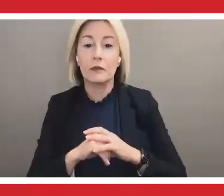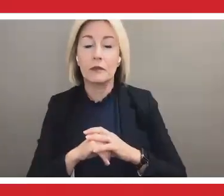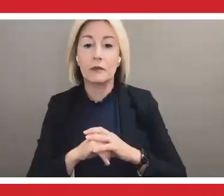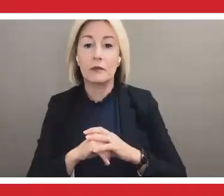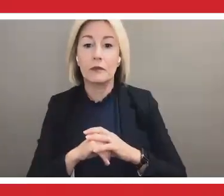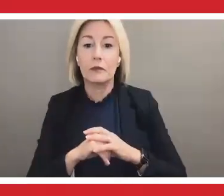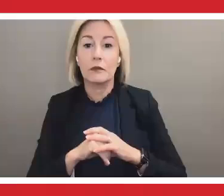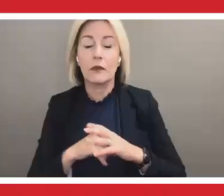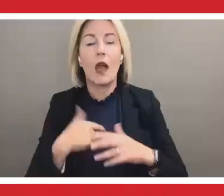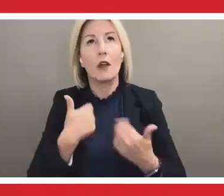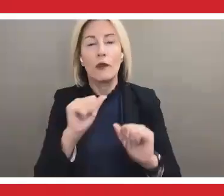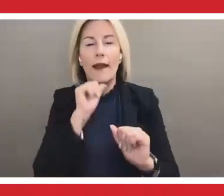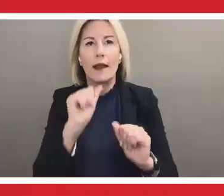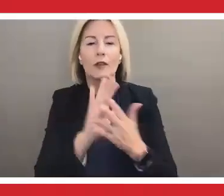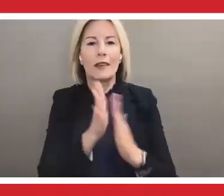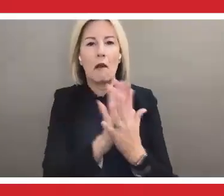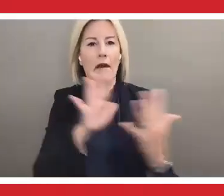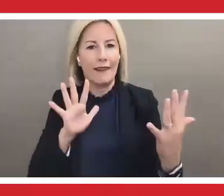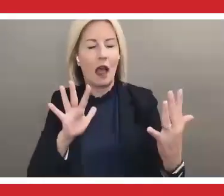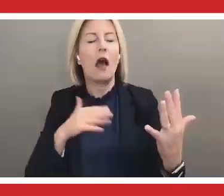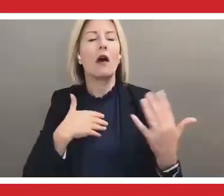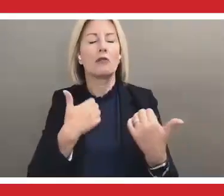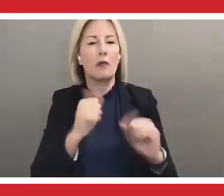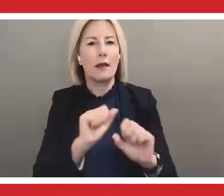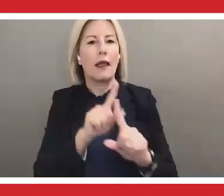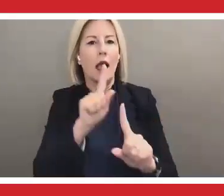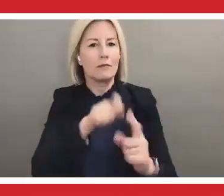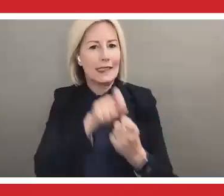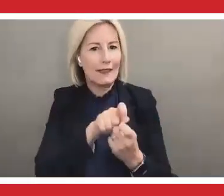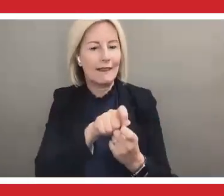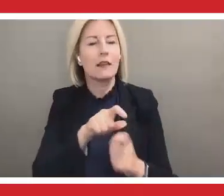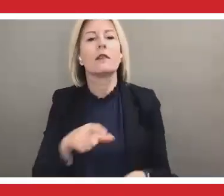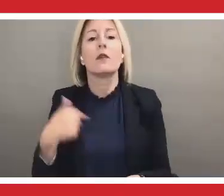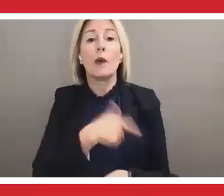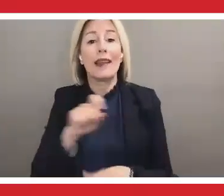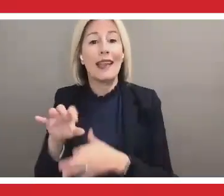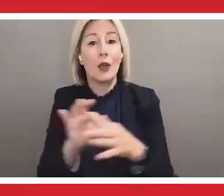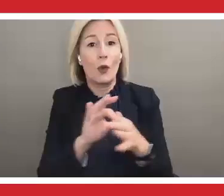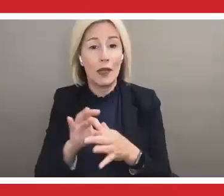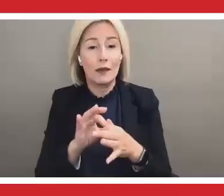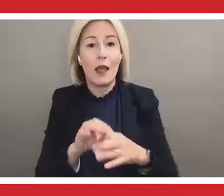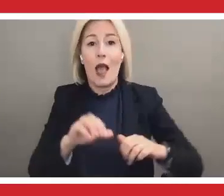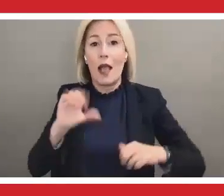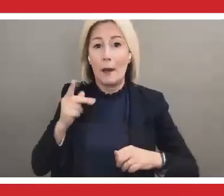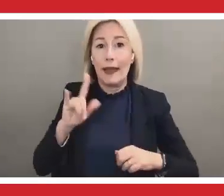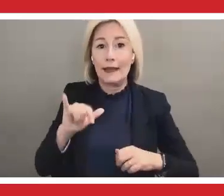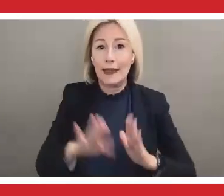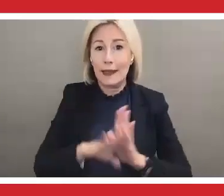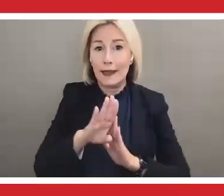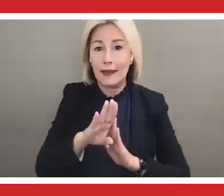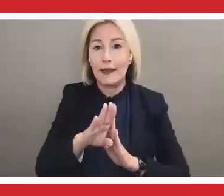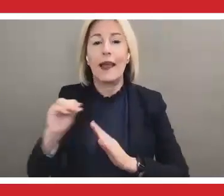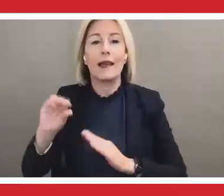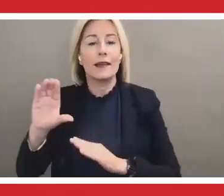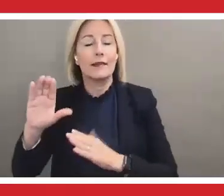abstract, but concrete with 3 C's: coordination, capacity development, and citizens engagement. Now,